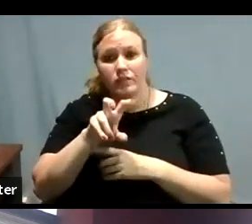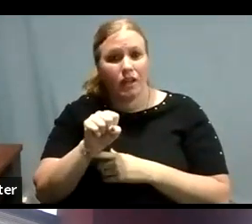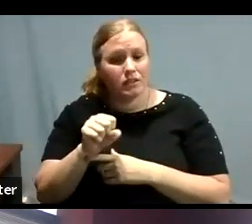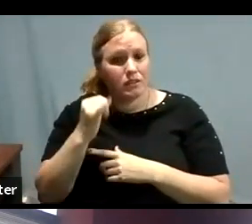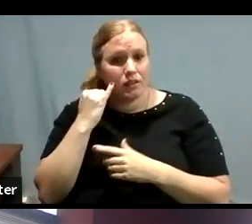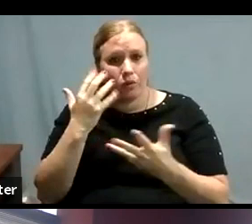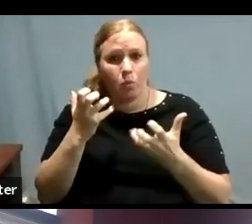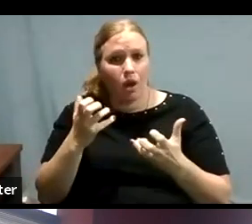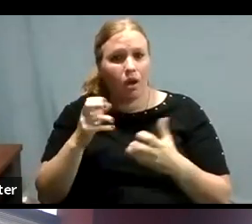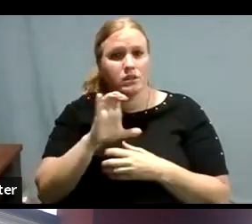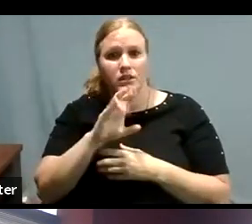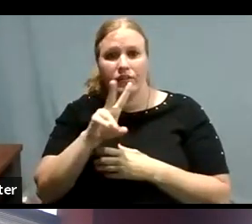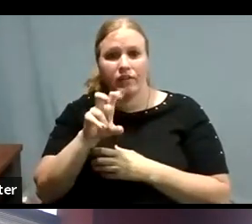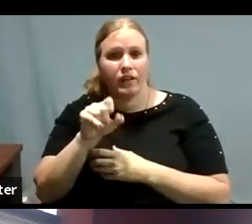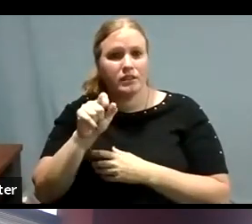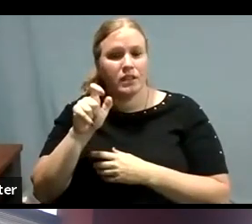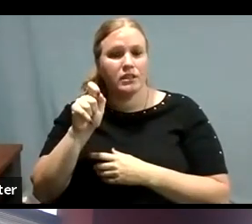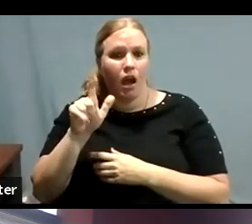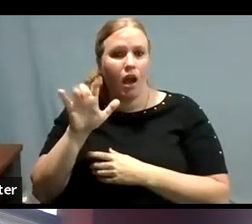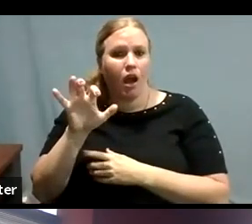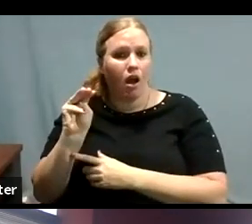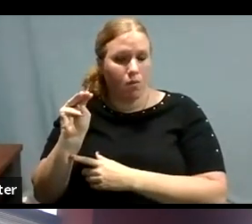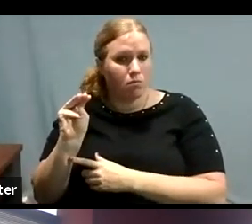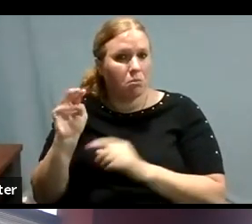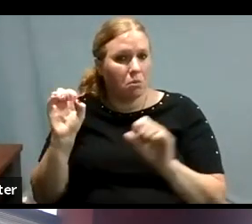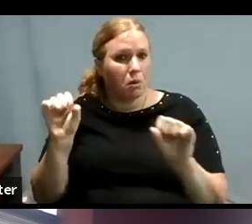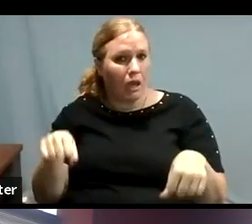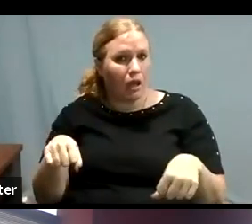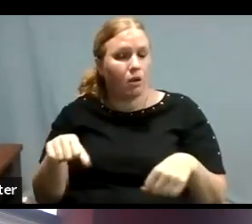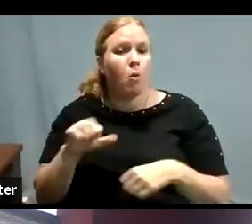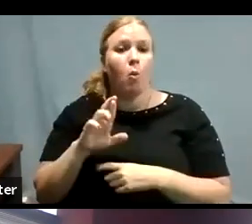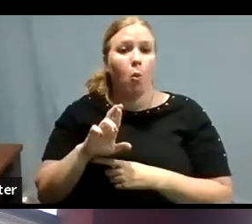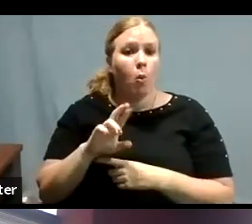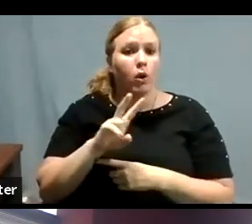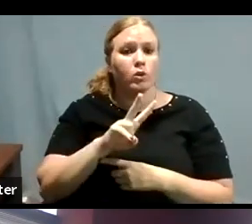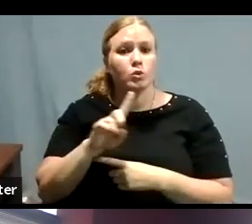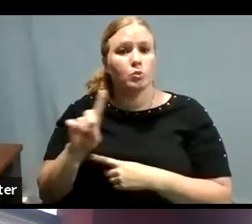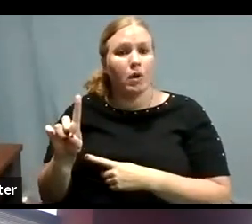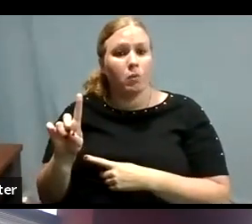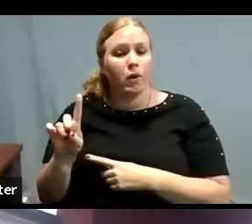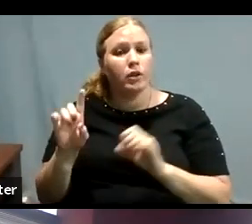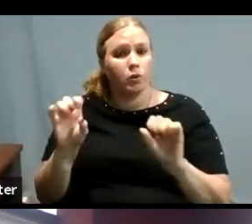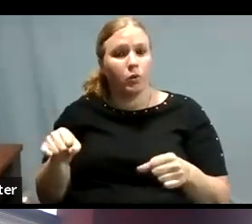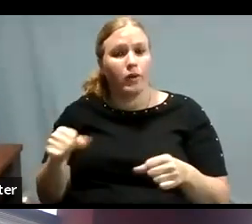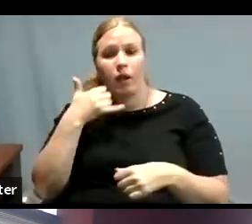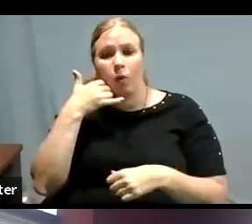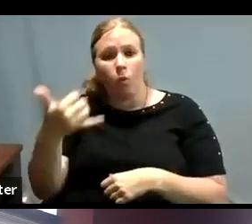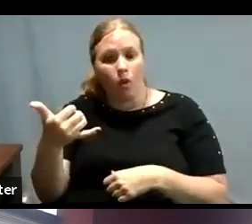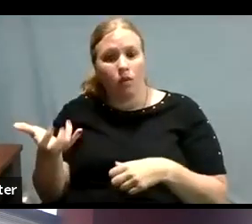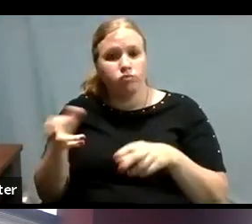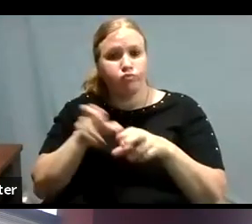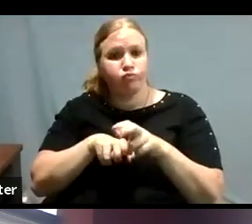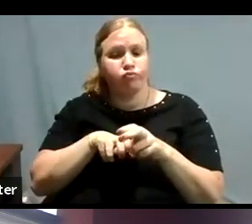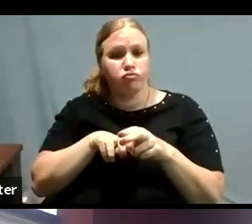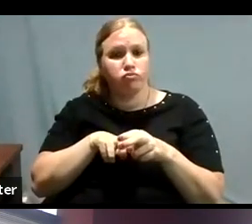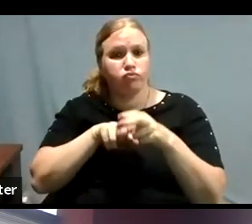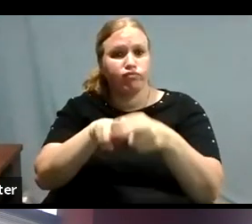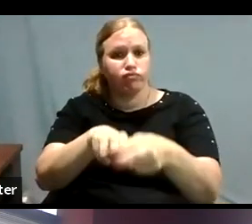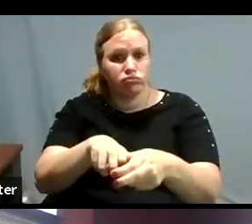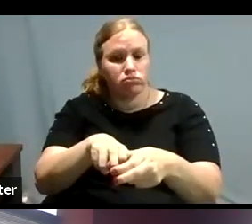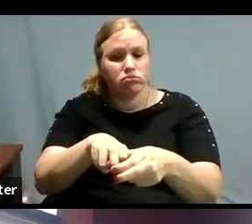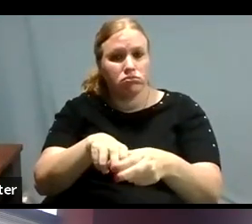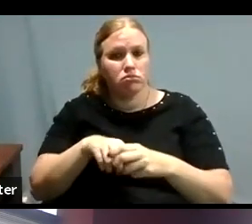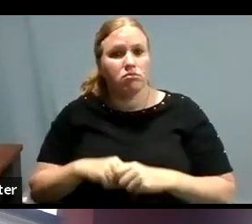at cvs.com, and they can call 211 to get a ride to the site. There should be no